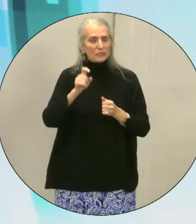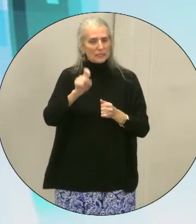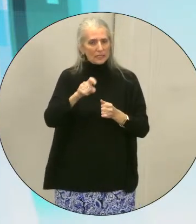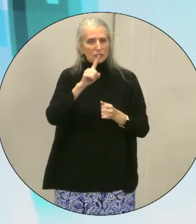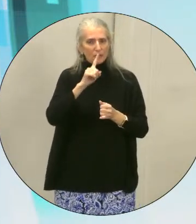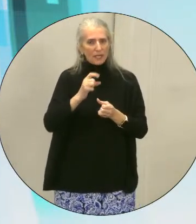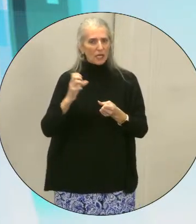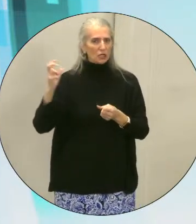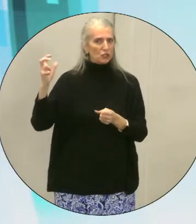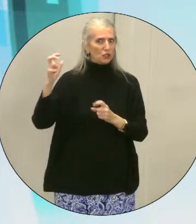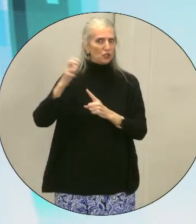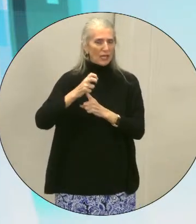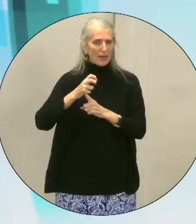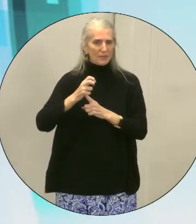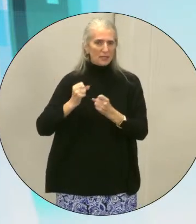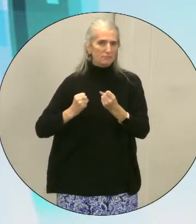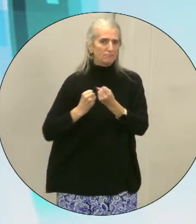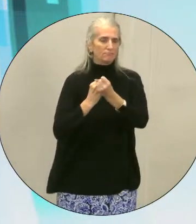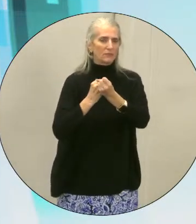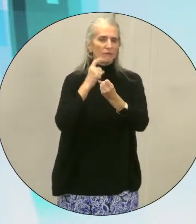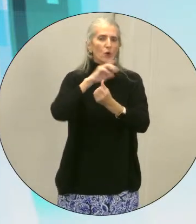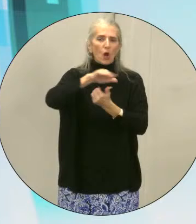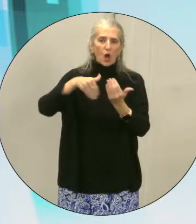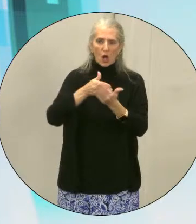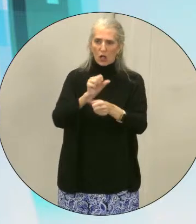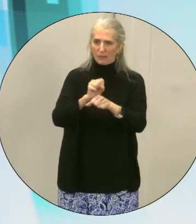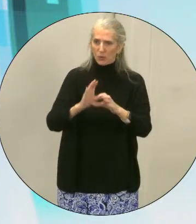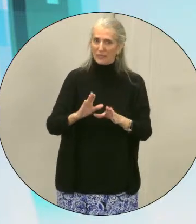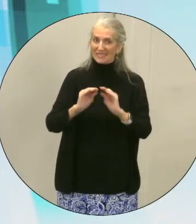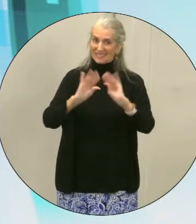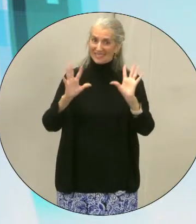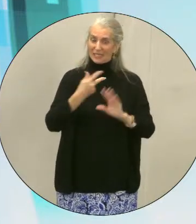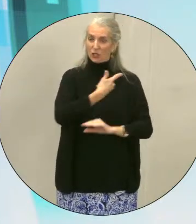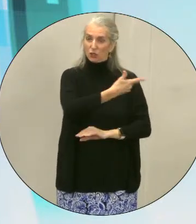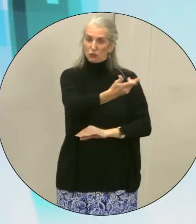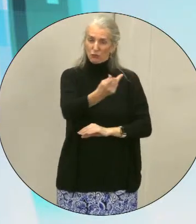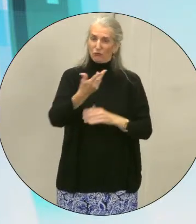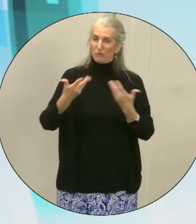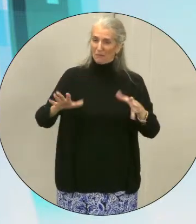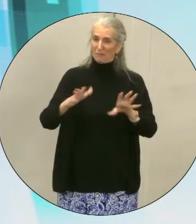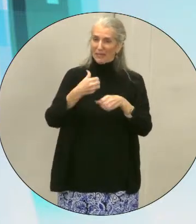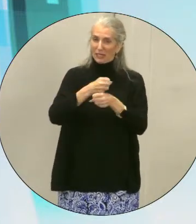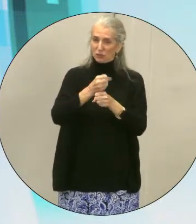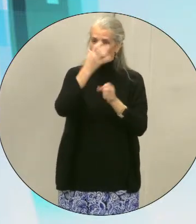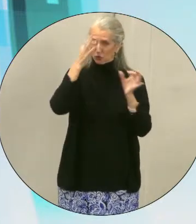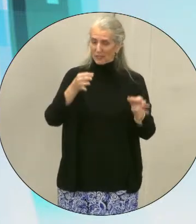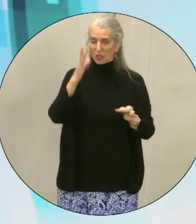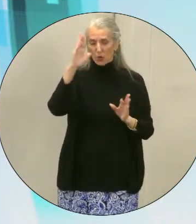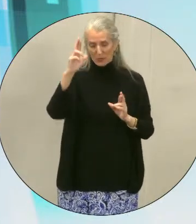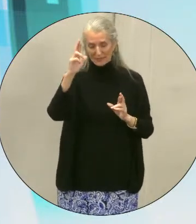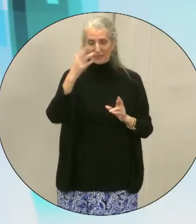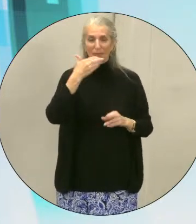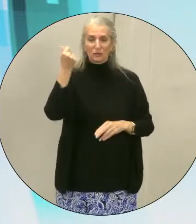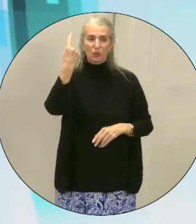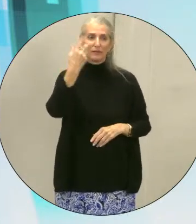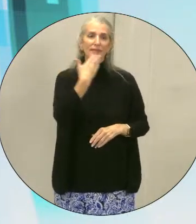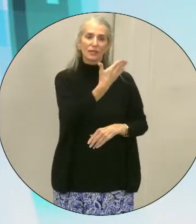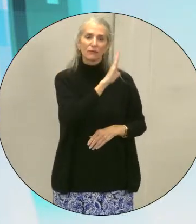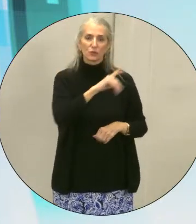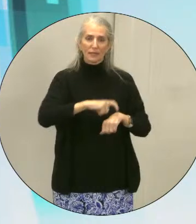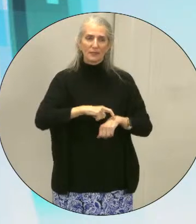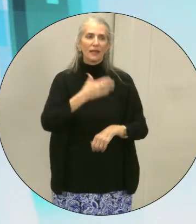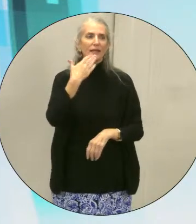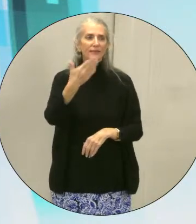all employees. It's clear you guys have already made your choice. I hope it's the best one. Thank you for your time. Thank you,